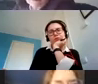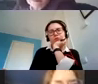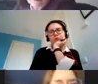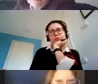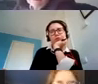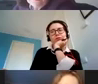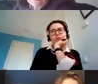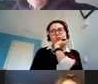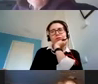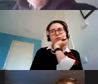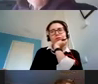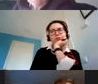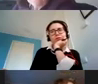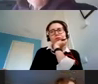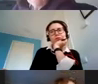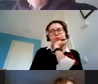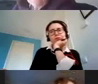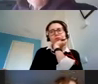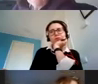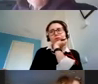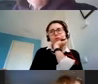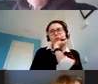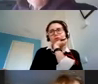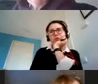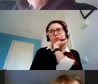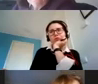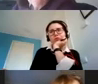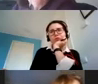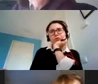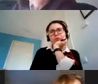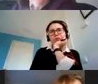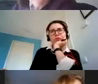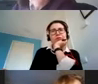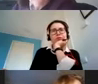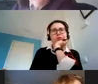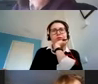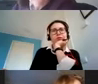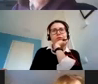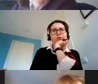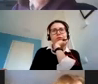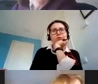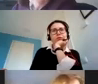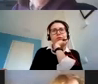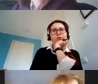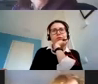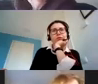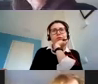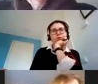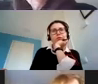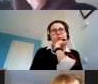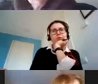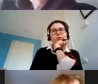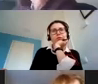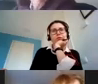Nigeria, but apparently there was no positive outcome. So every